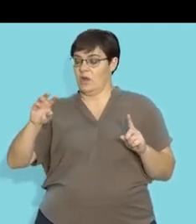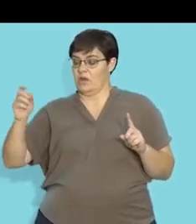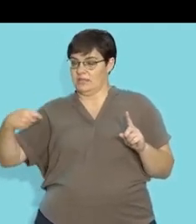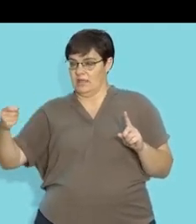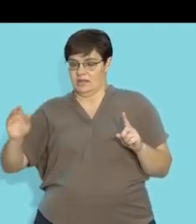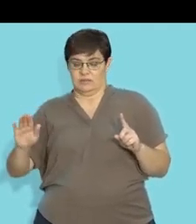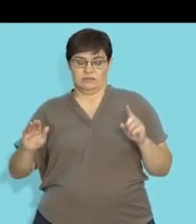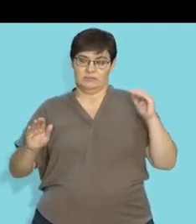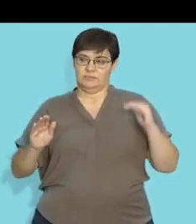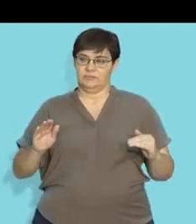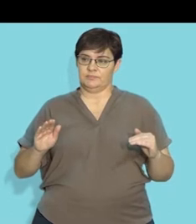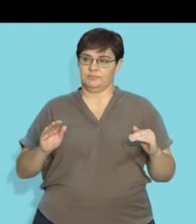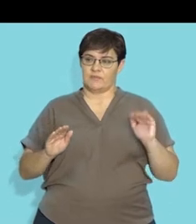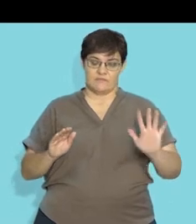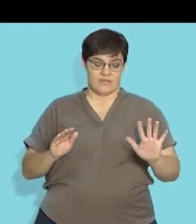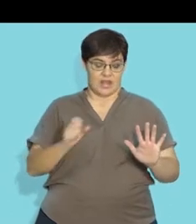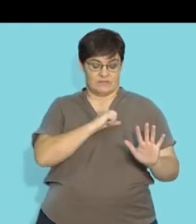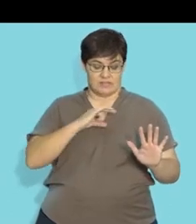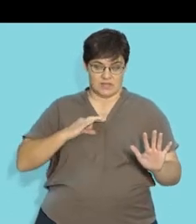35,200. And we have